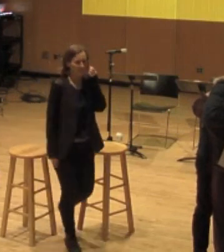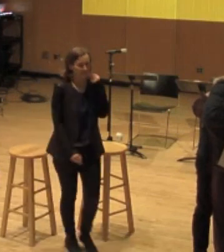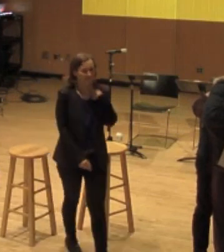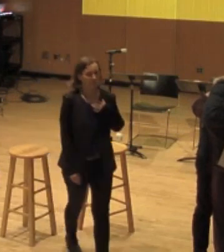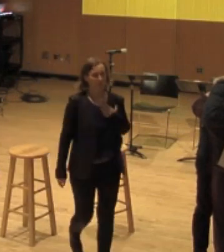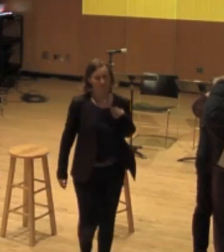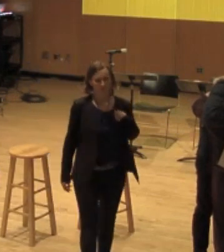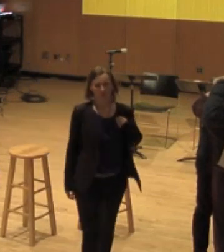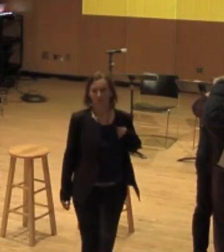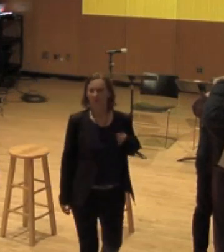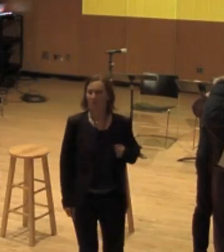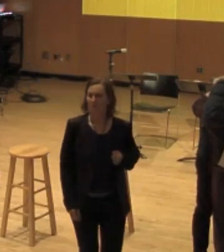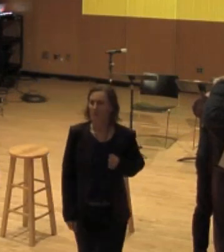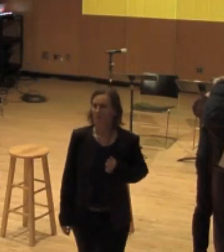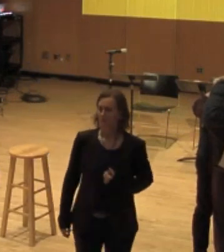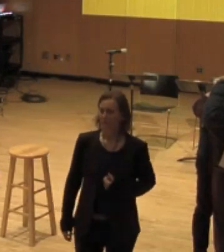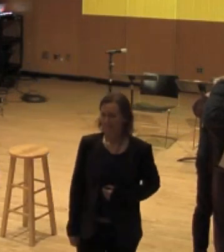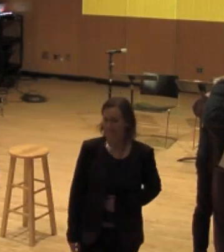e